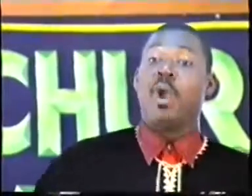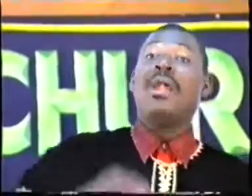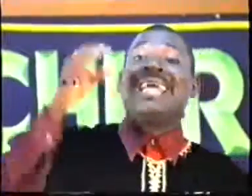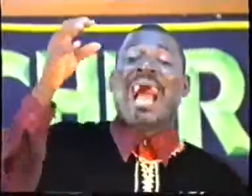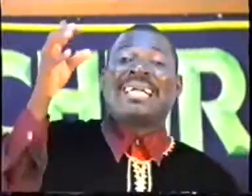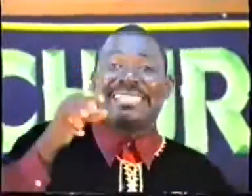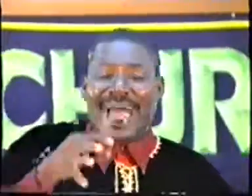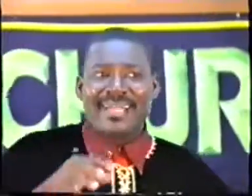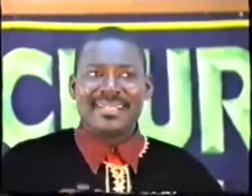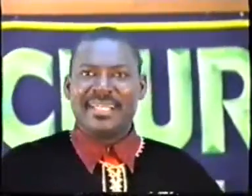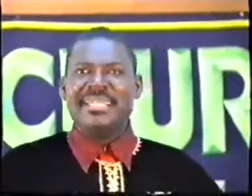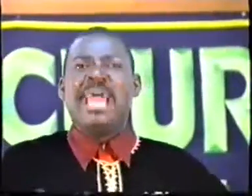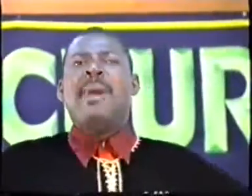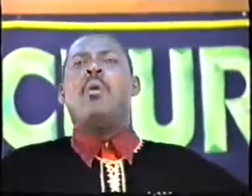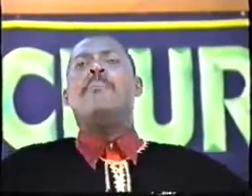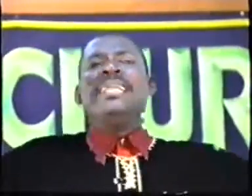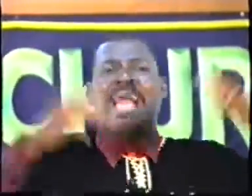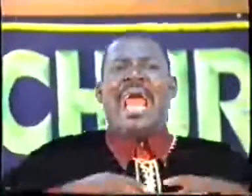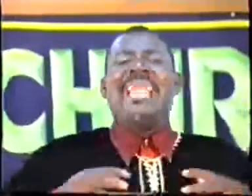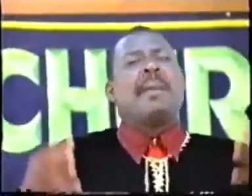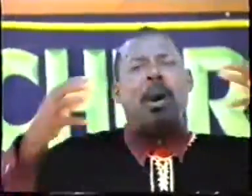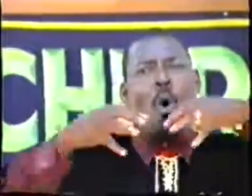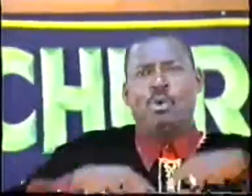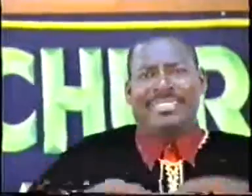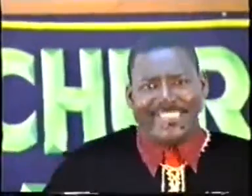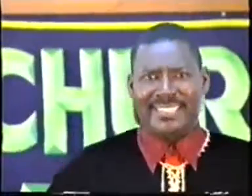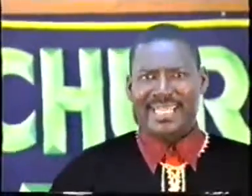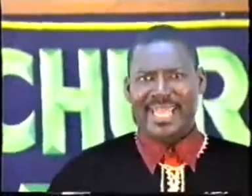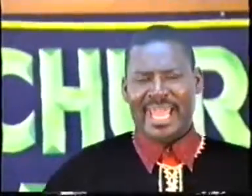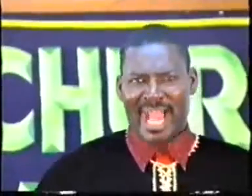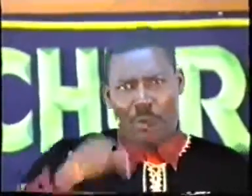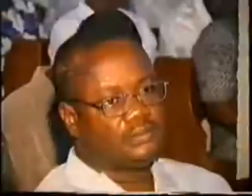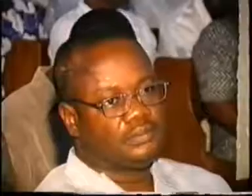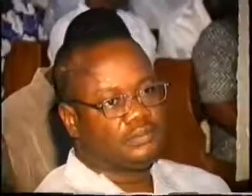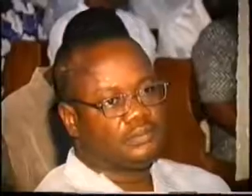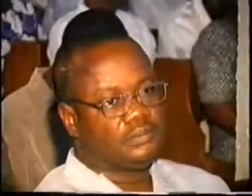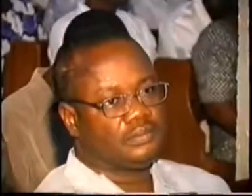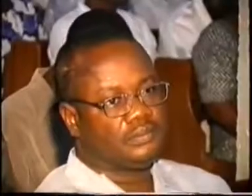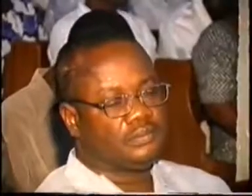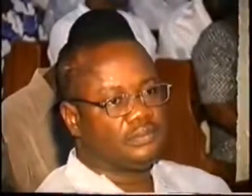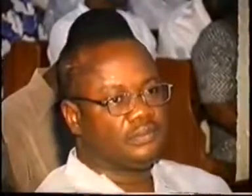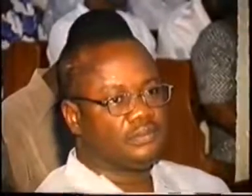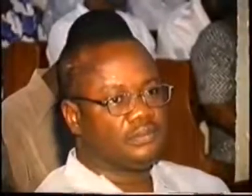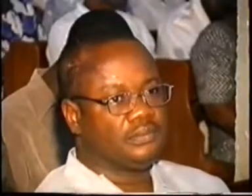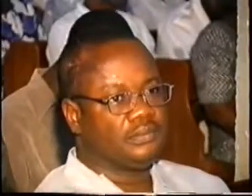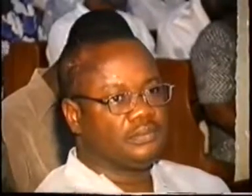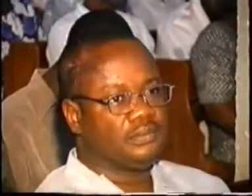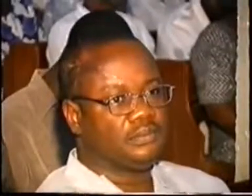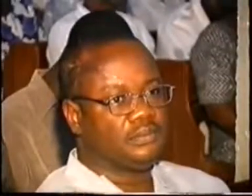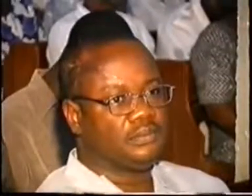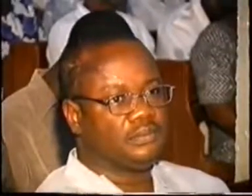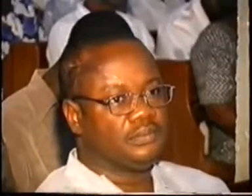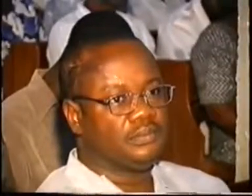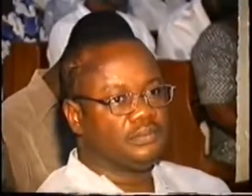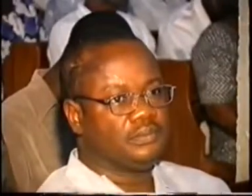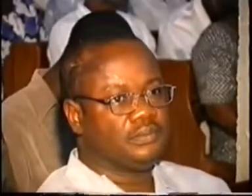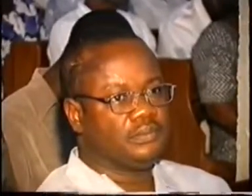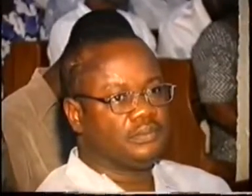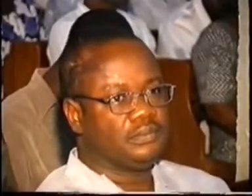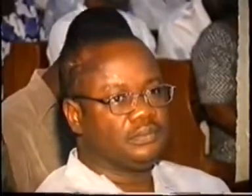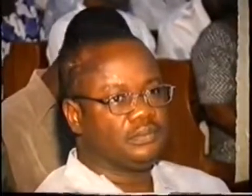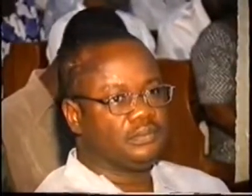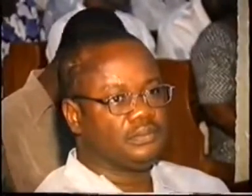e woni ankasa niema wo benya e de ama won hunti e na wose wo ye asofo e wo ene den wonam de akwan so